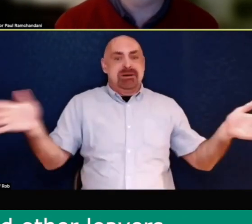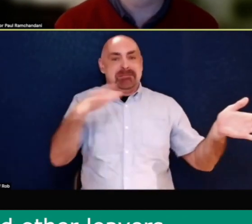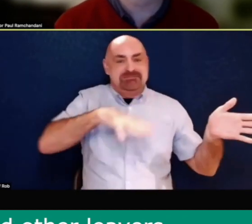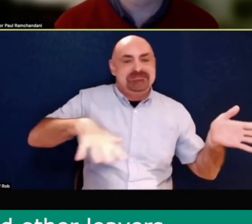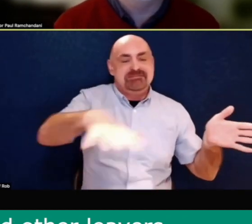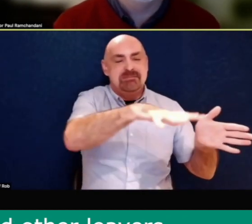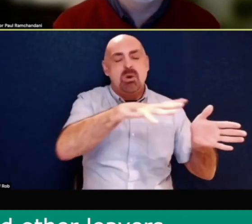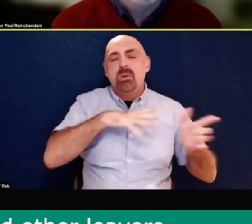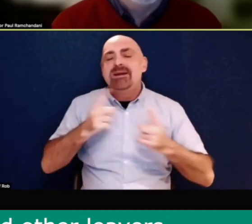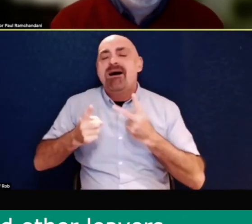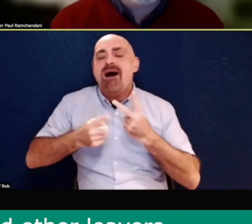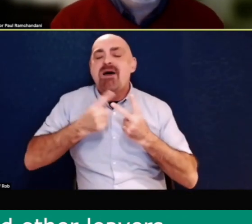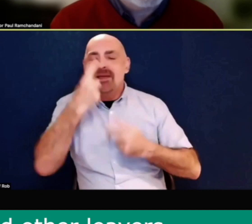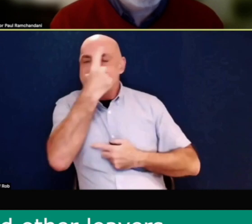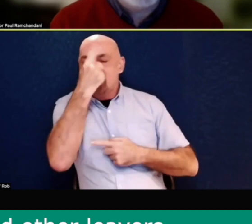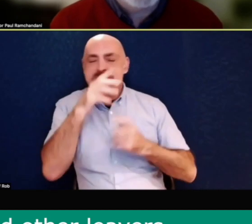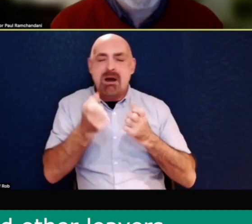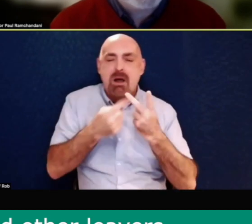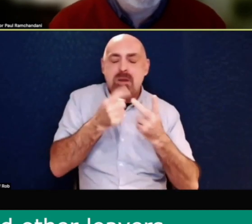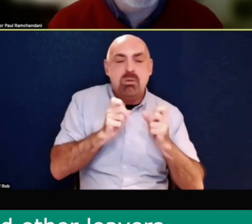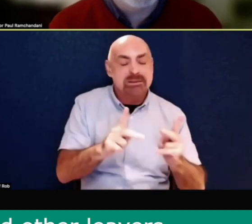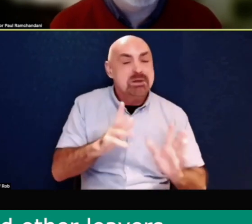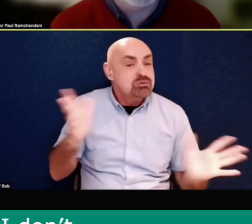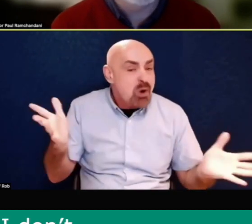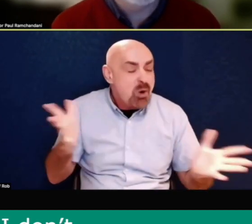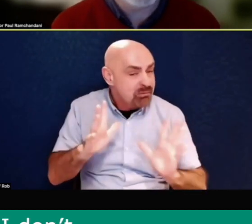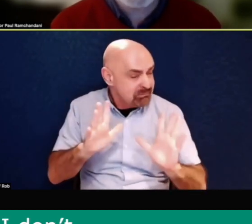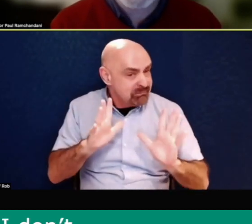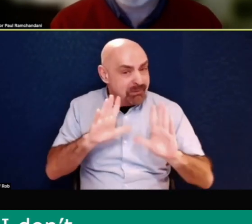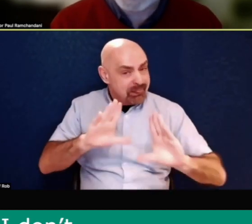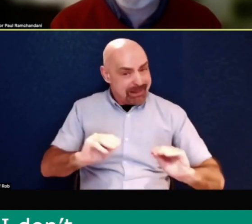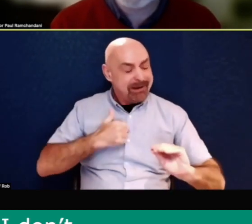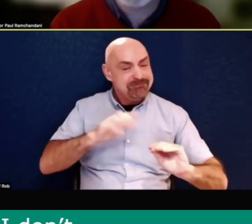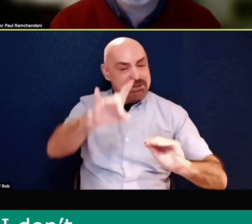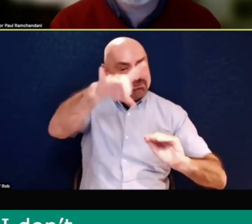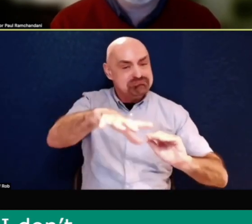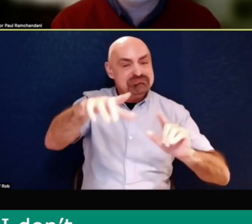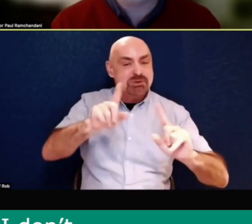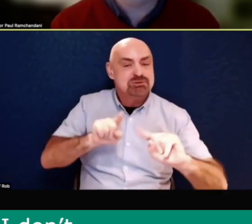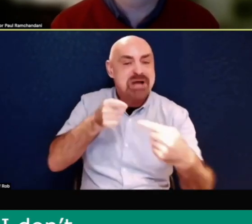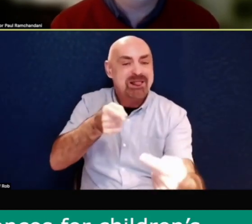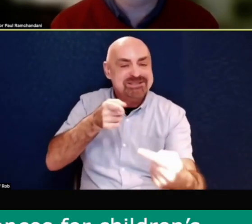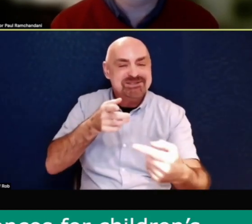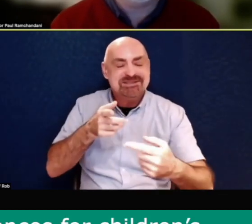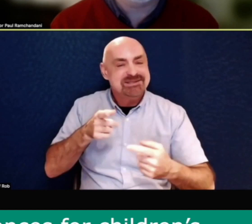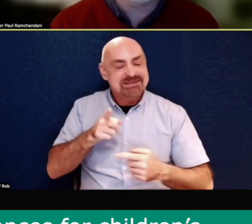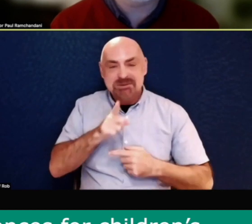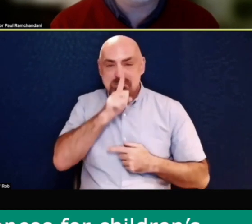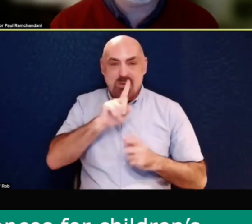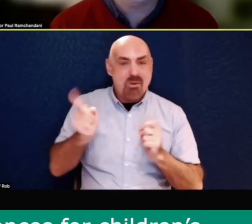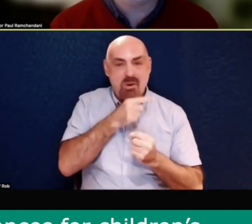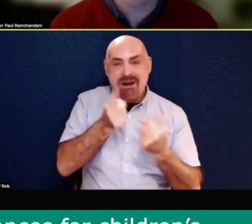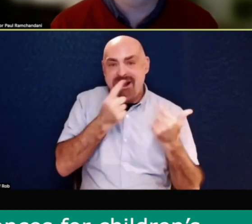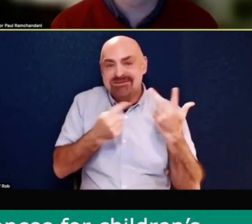other levers. And so I'd leave you with a challenge. I wish I had all the answers to this, and I don't, but I think